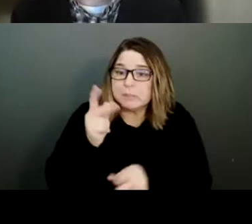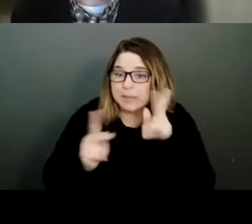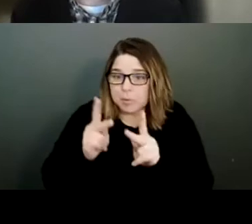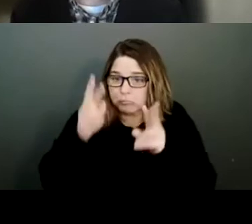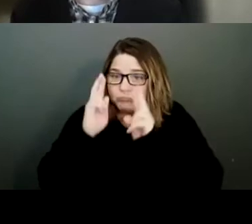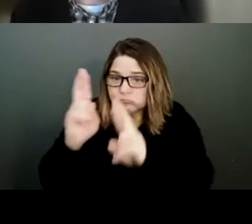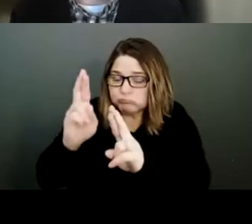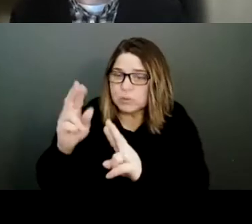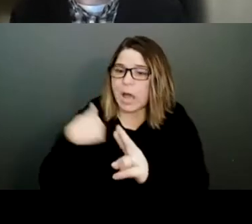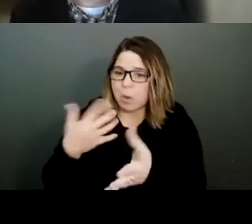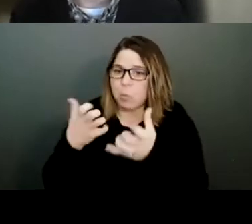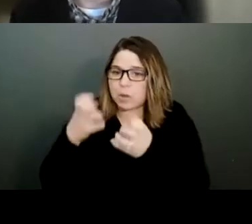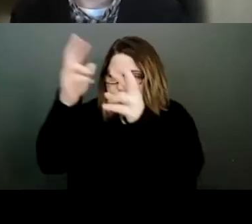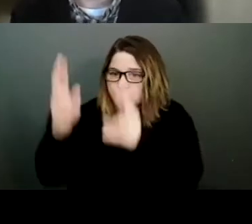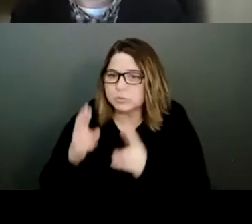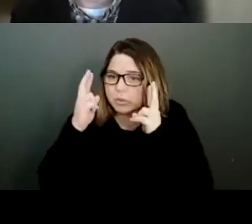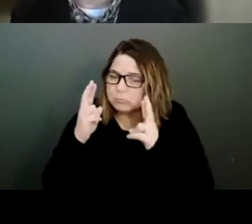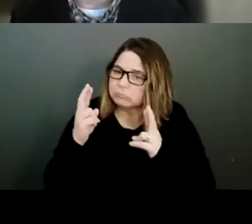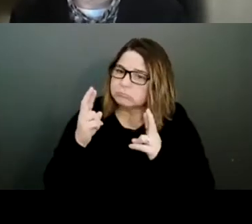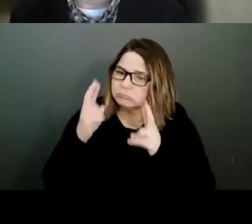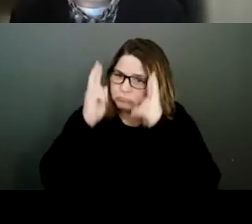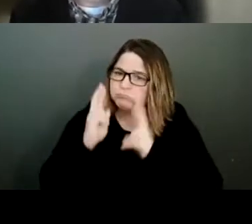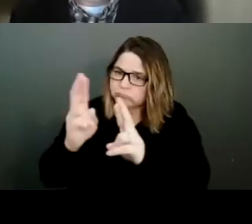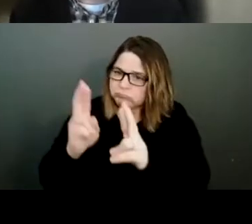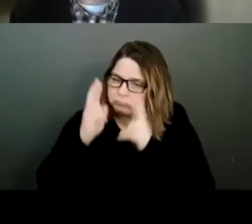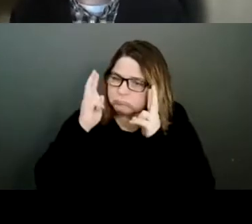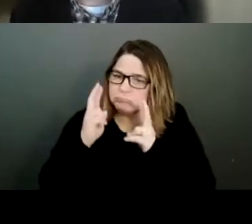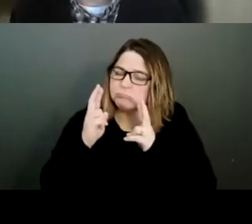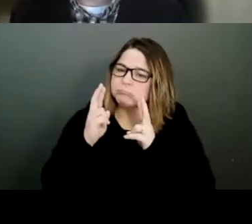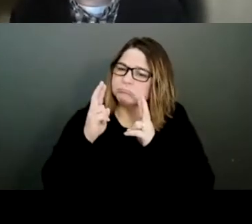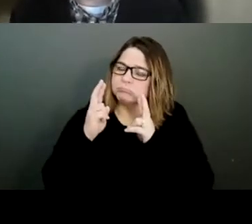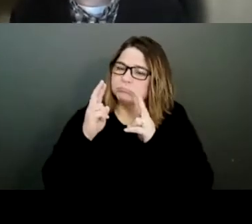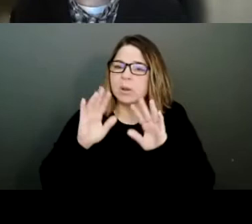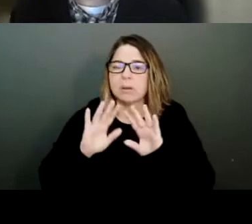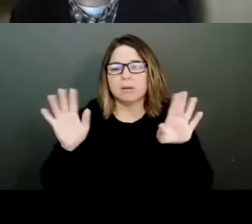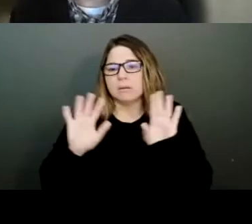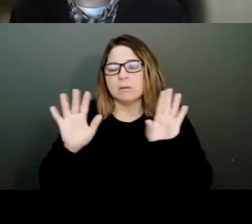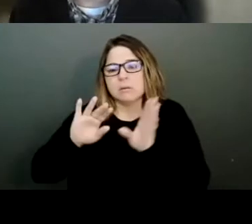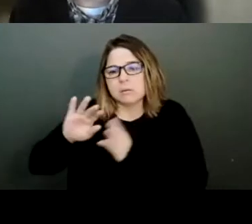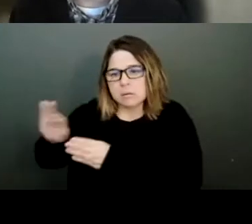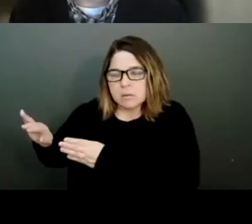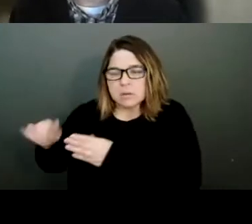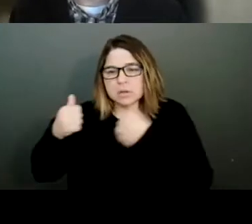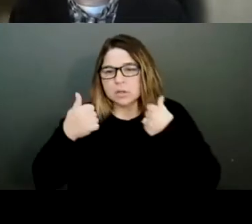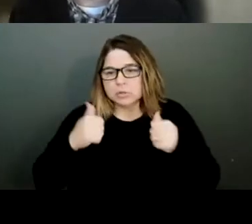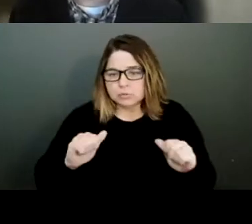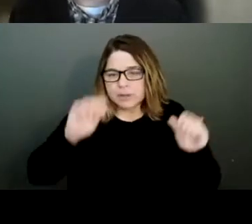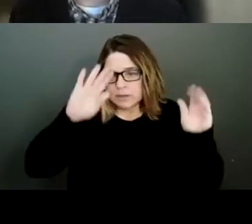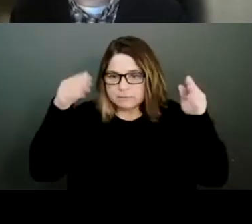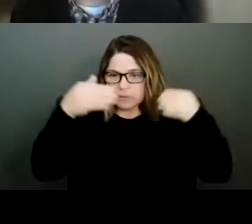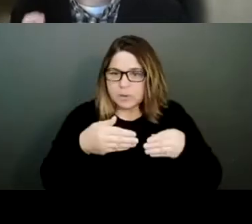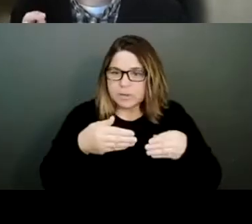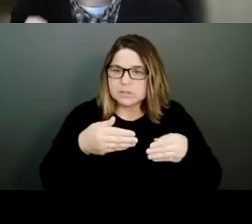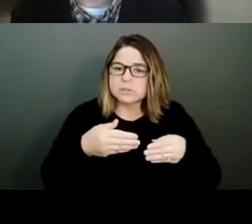with universal respect and dignity. Instead, we're trying to focus to treat